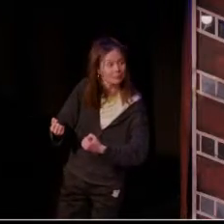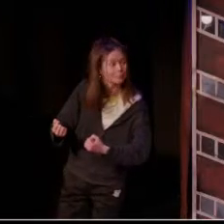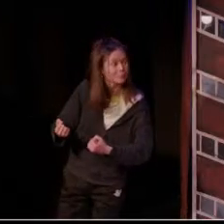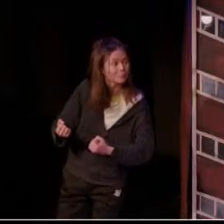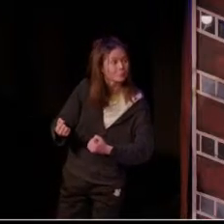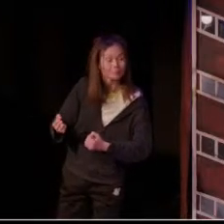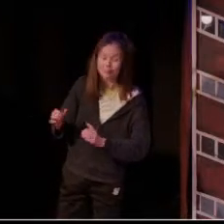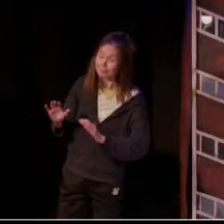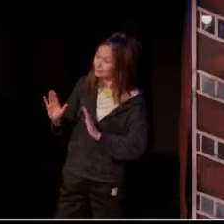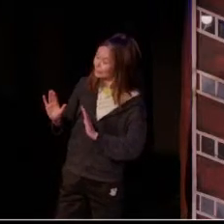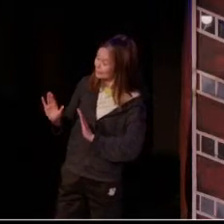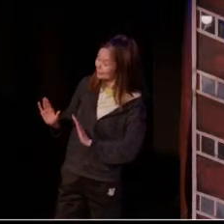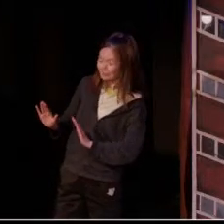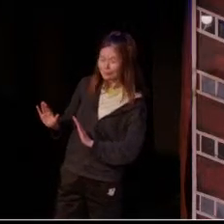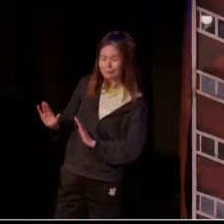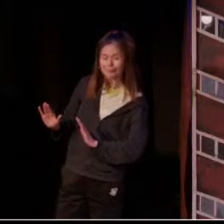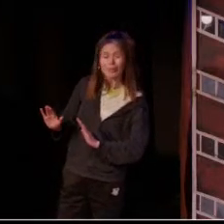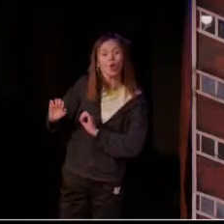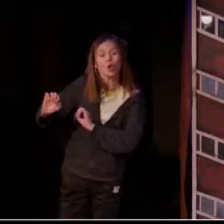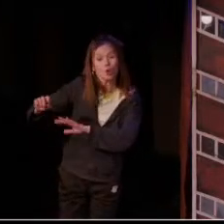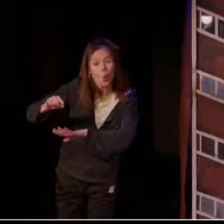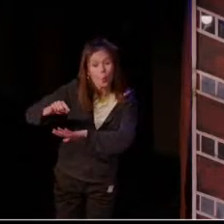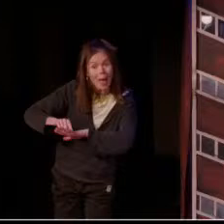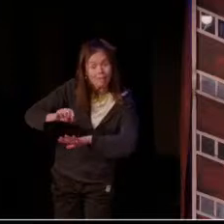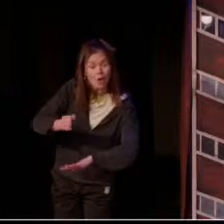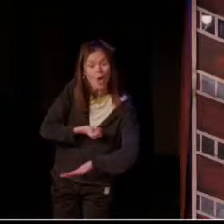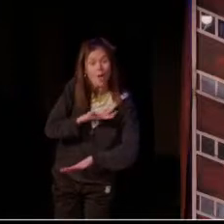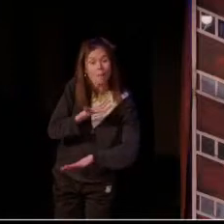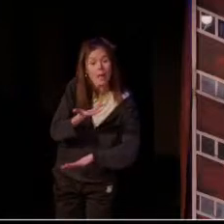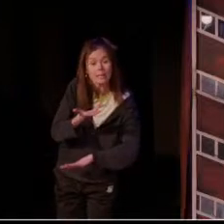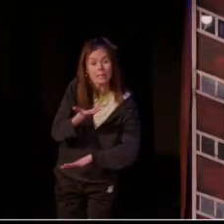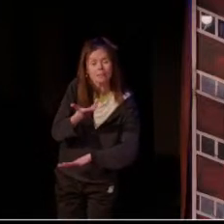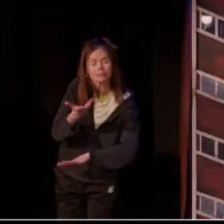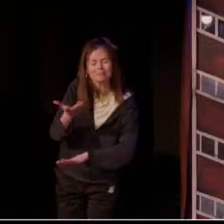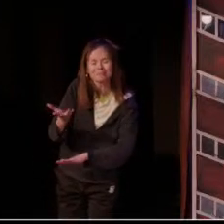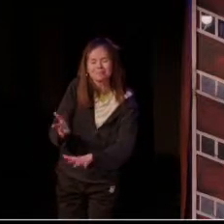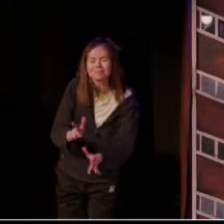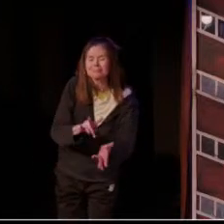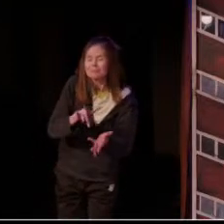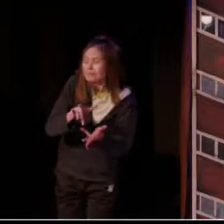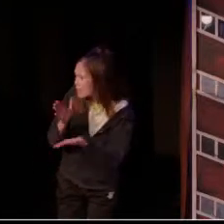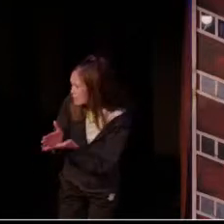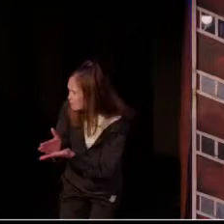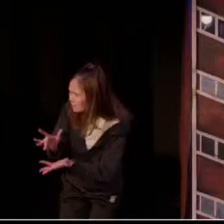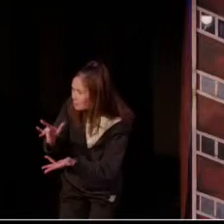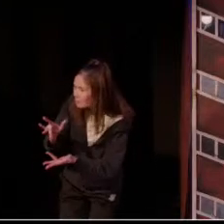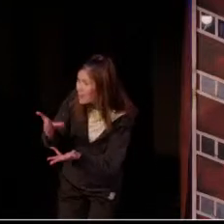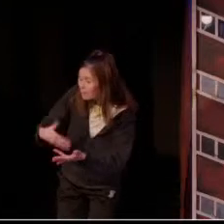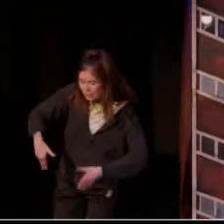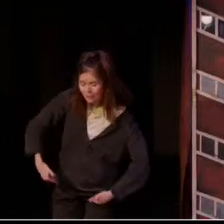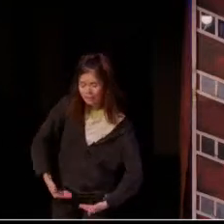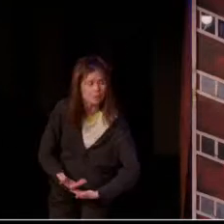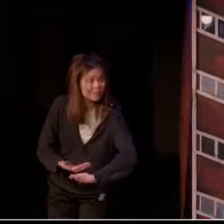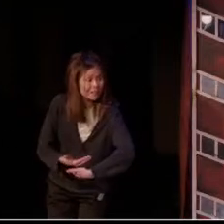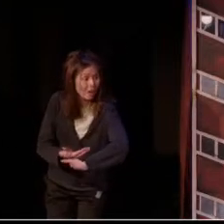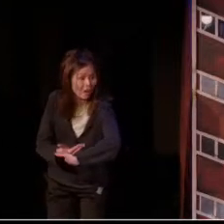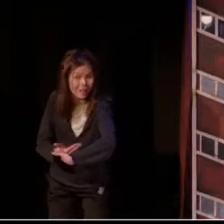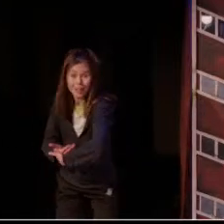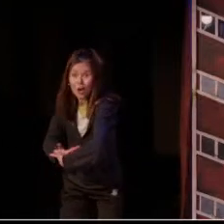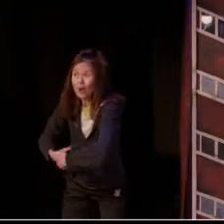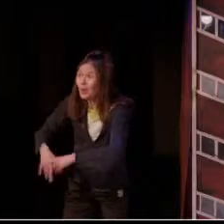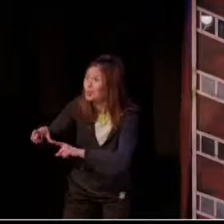Good Hermione, for she is good, has brought you forth a